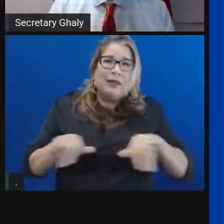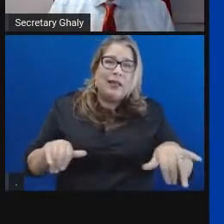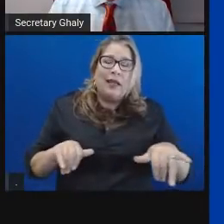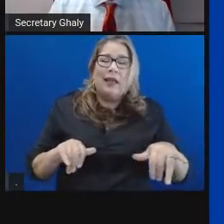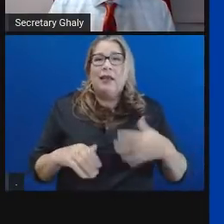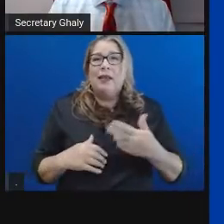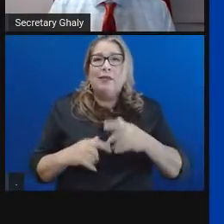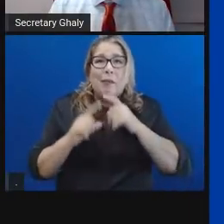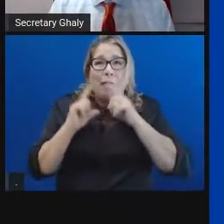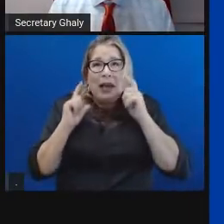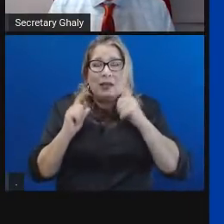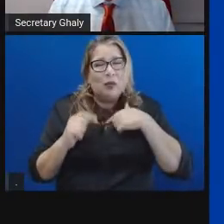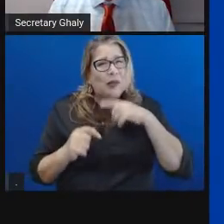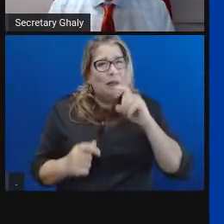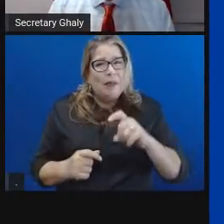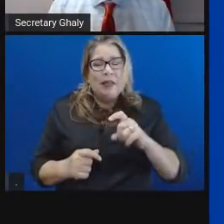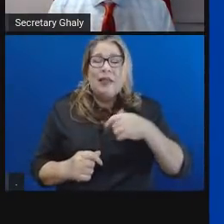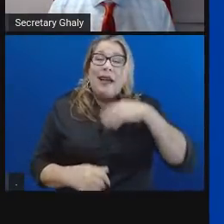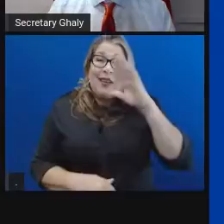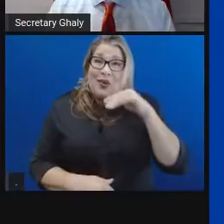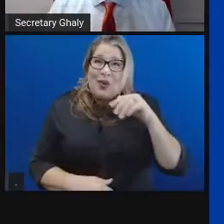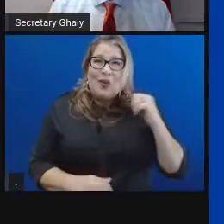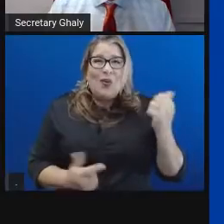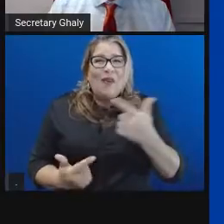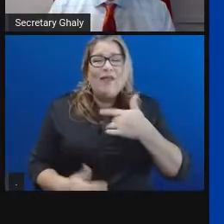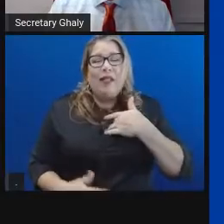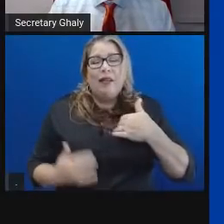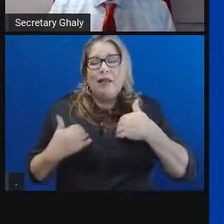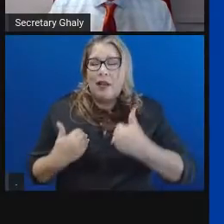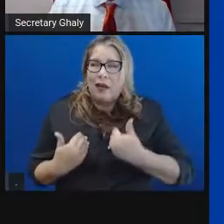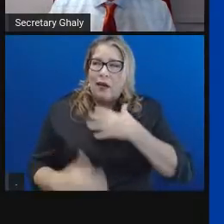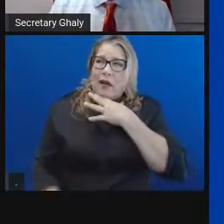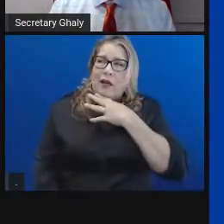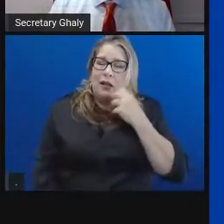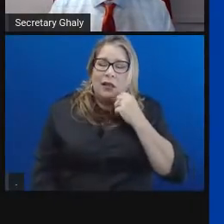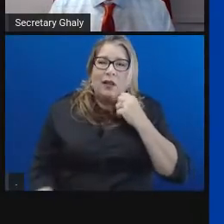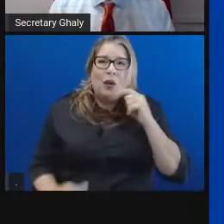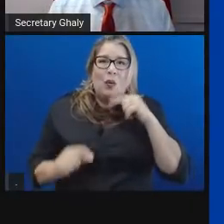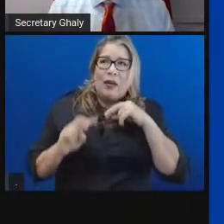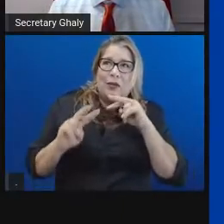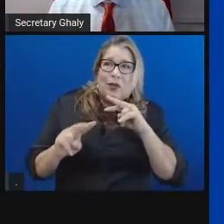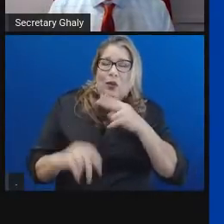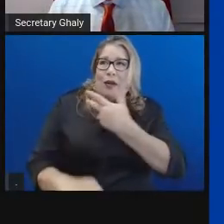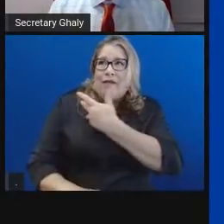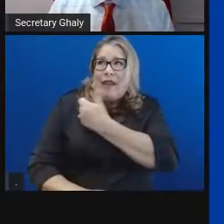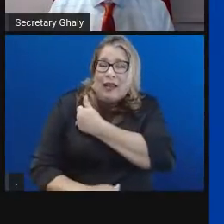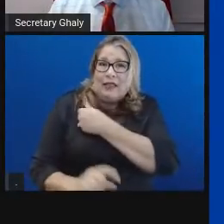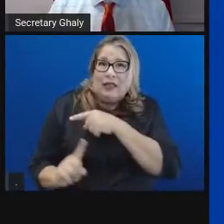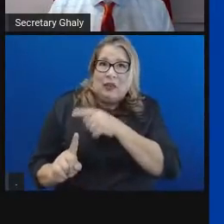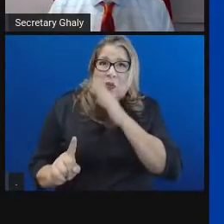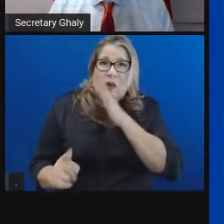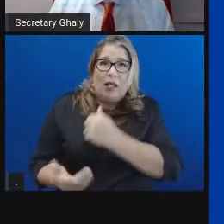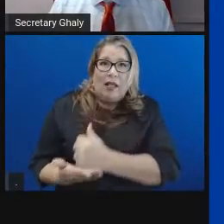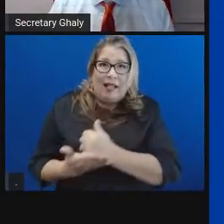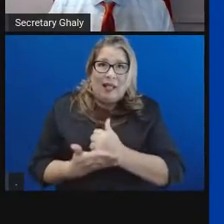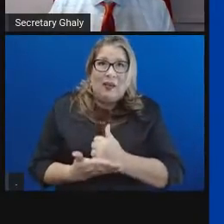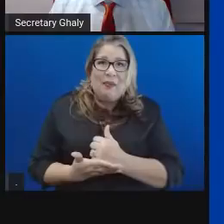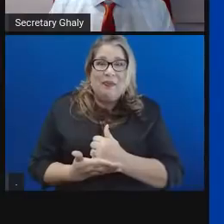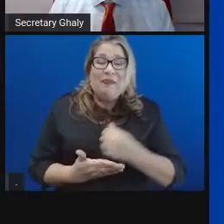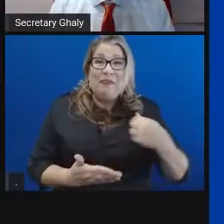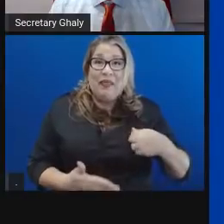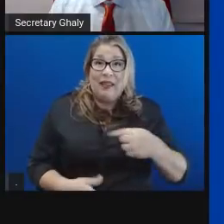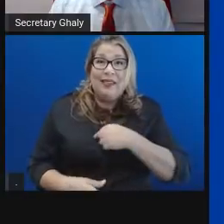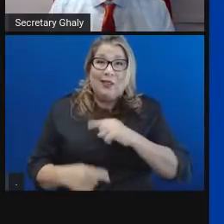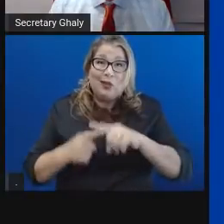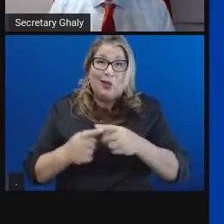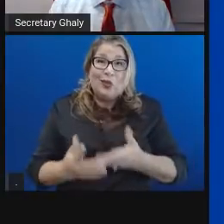are tired. I know it's exhausting. I know there's the hope of the vaccine, which should really help our ability to get